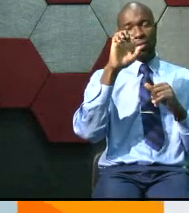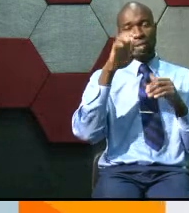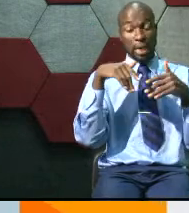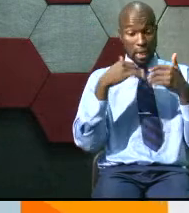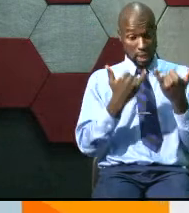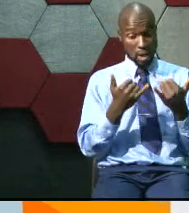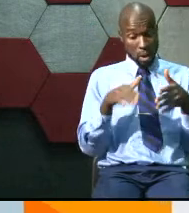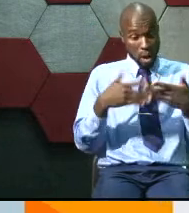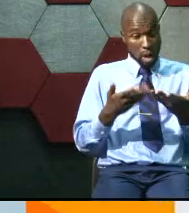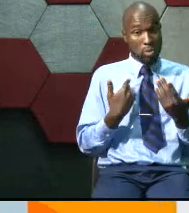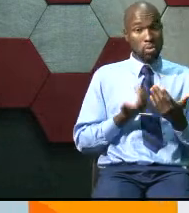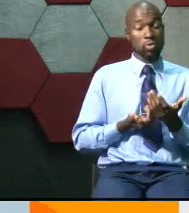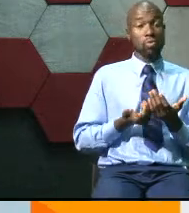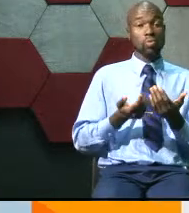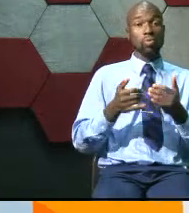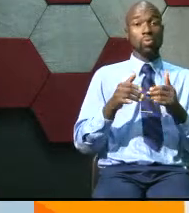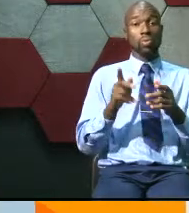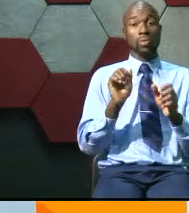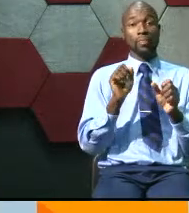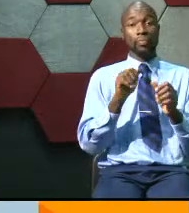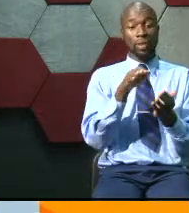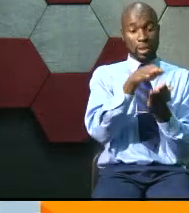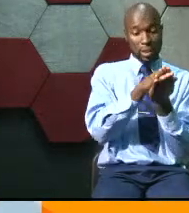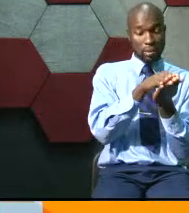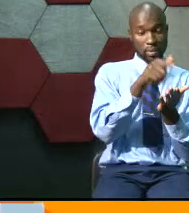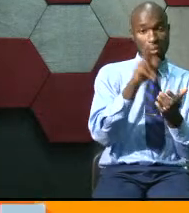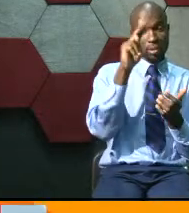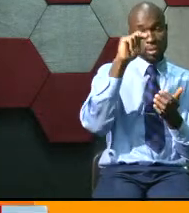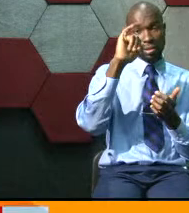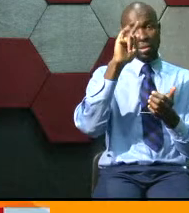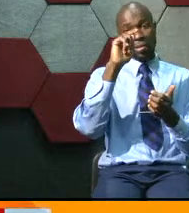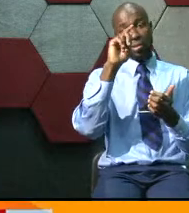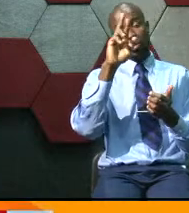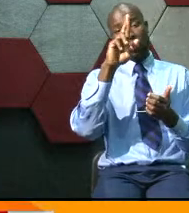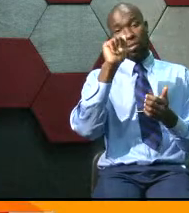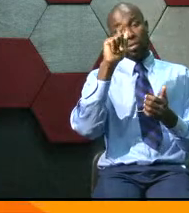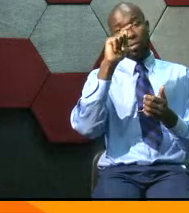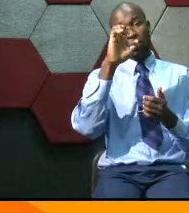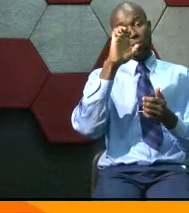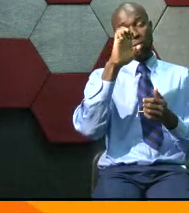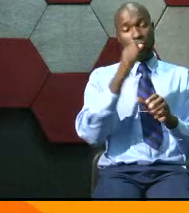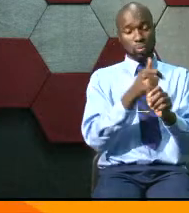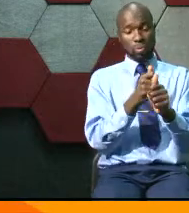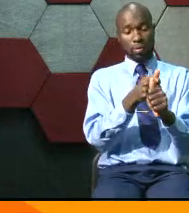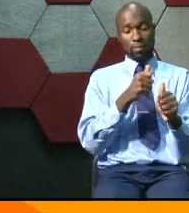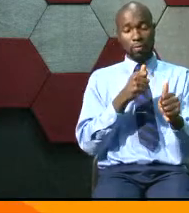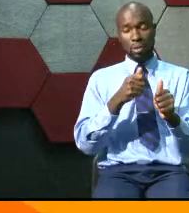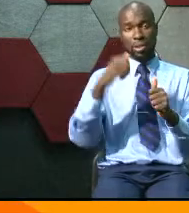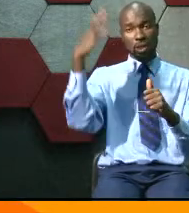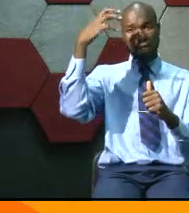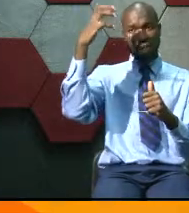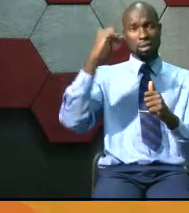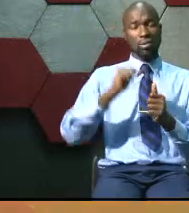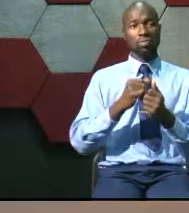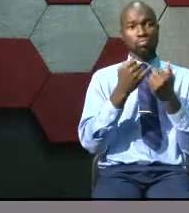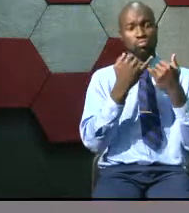important for the crops to be able to grow and for you to have a abundant supply. So that's ideally what they're coming